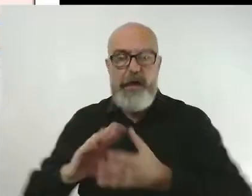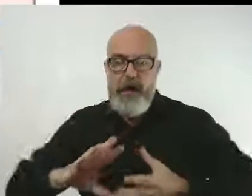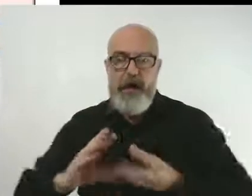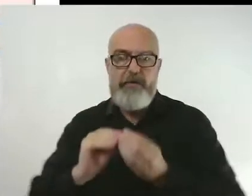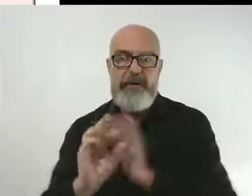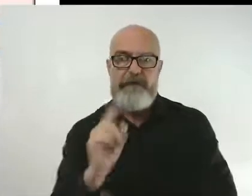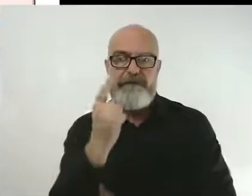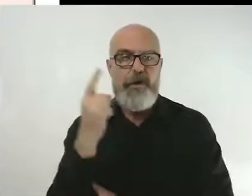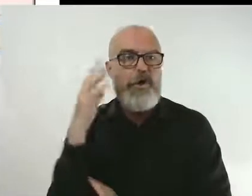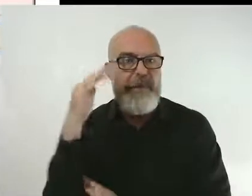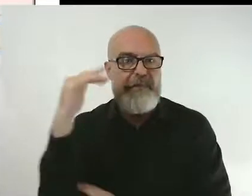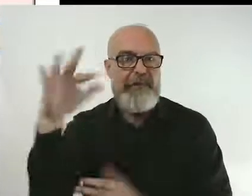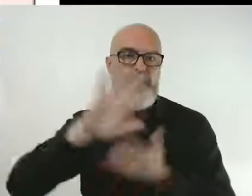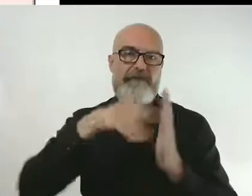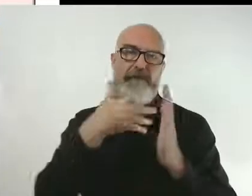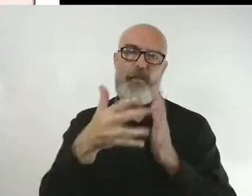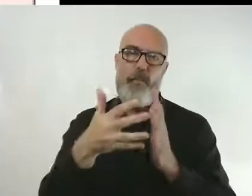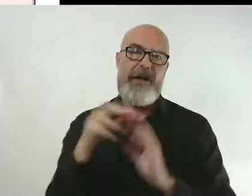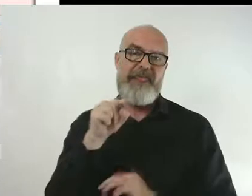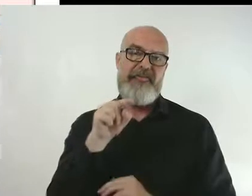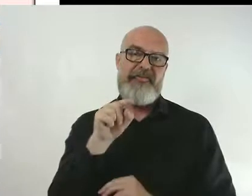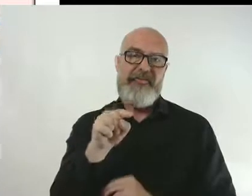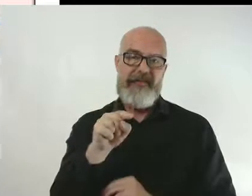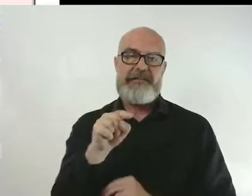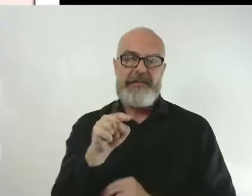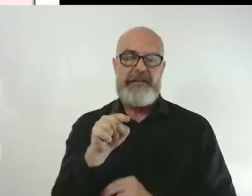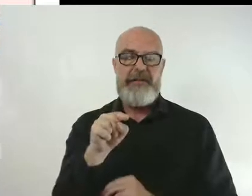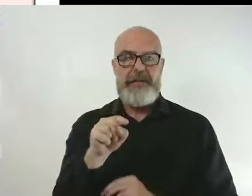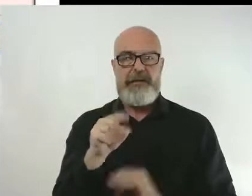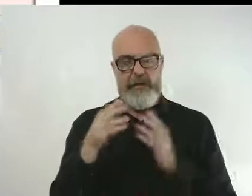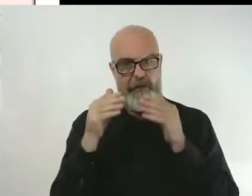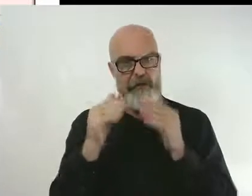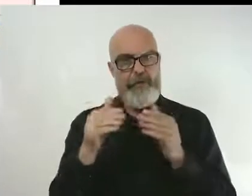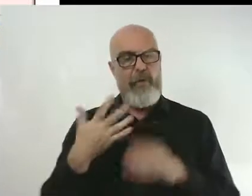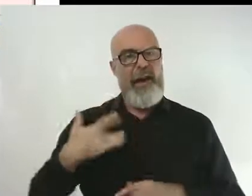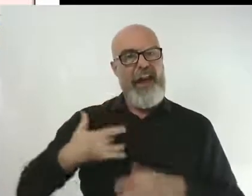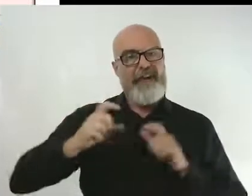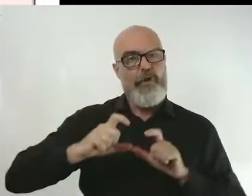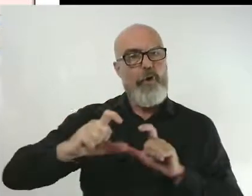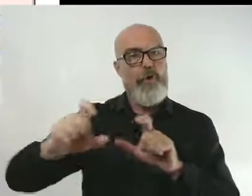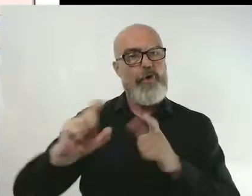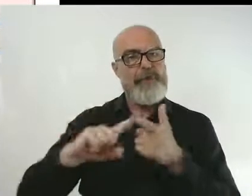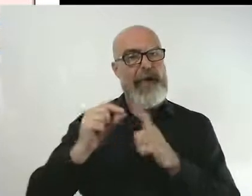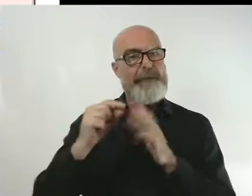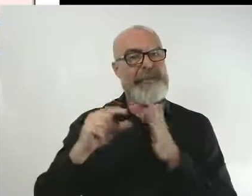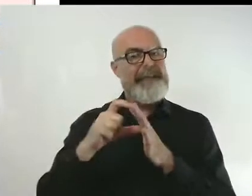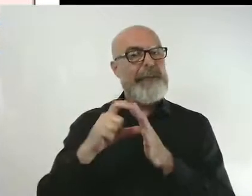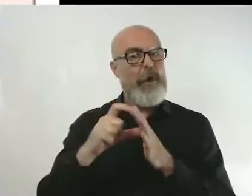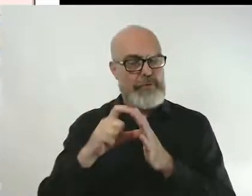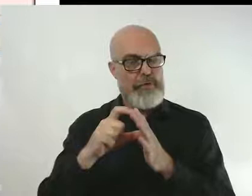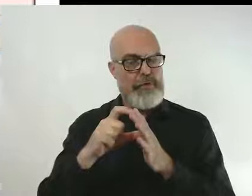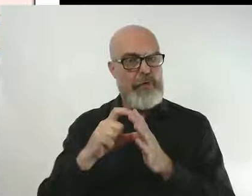my doctoral studies, I developed the first theoretical framework which adopts a life course